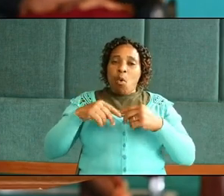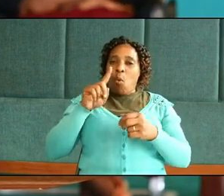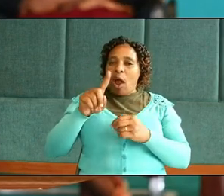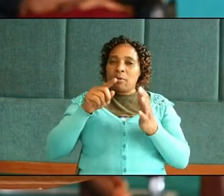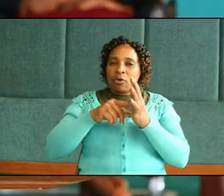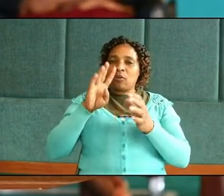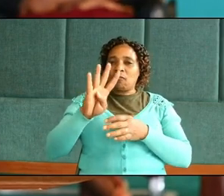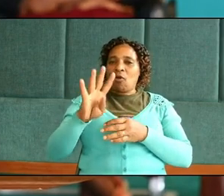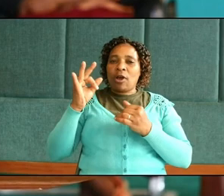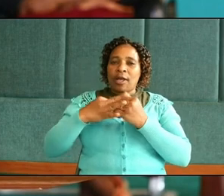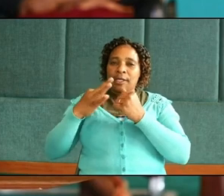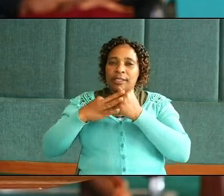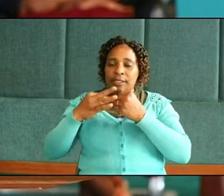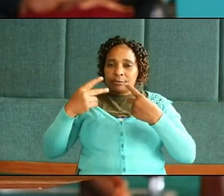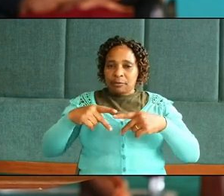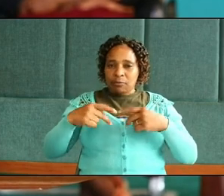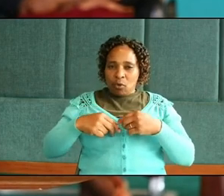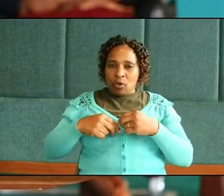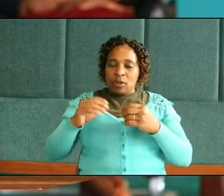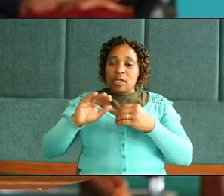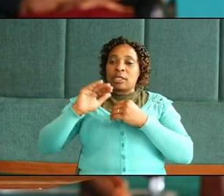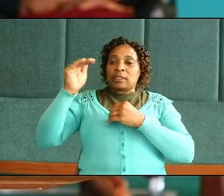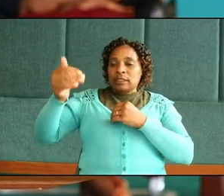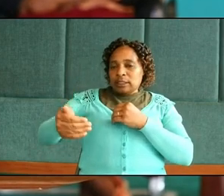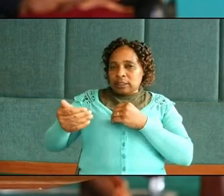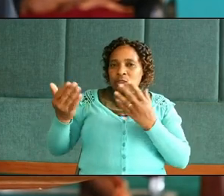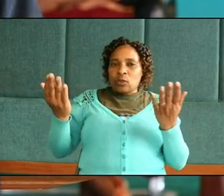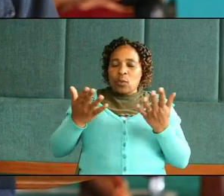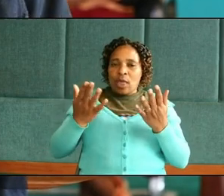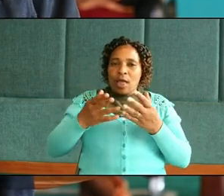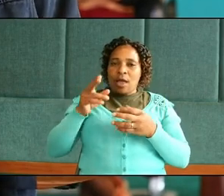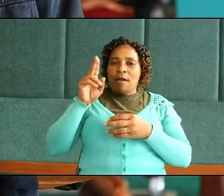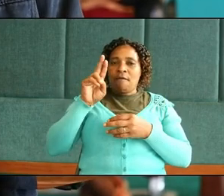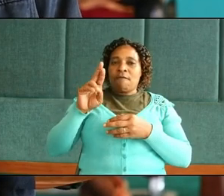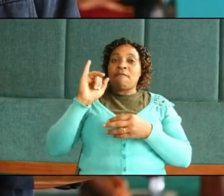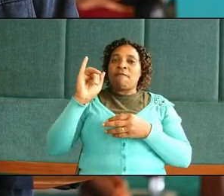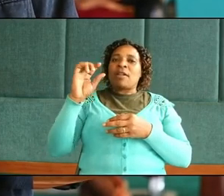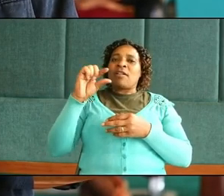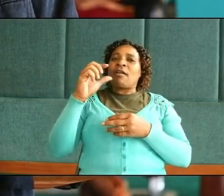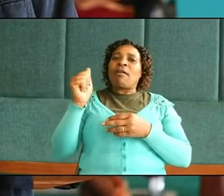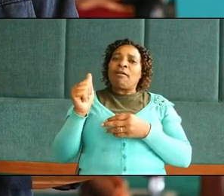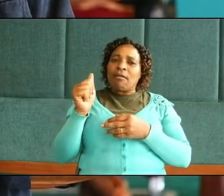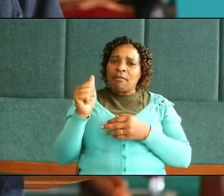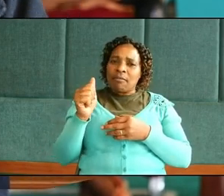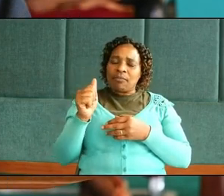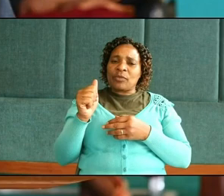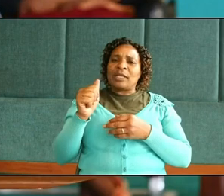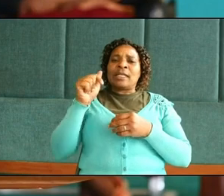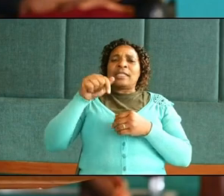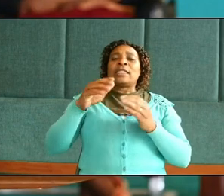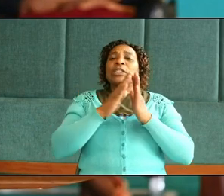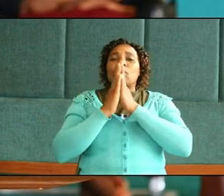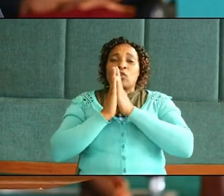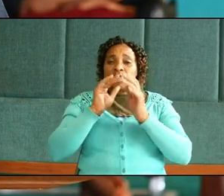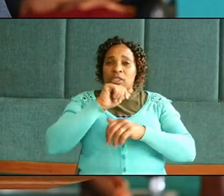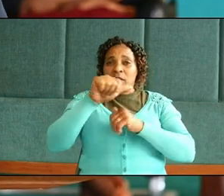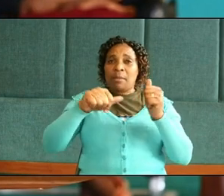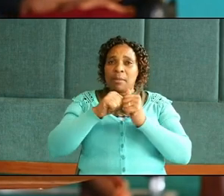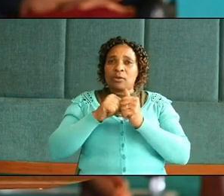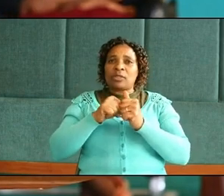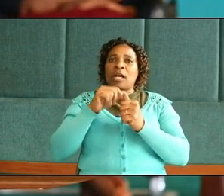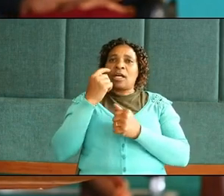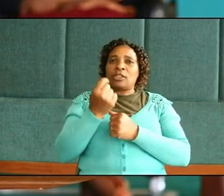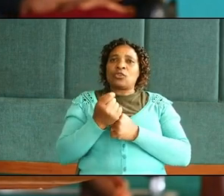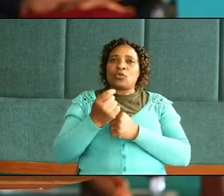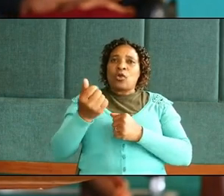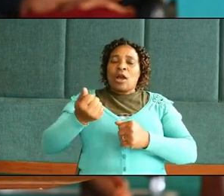million people, and the capital city is Riga. Yeah. So the story is about a little